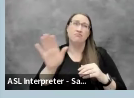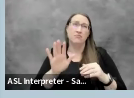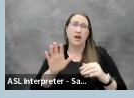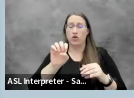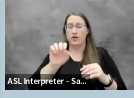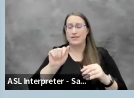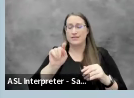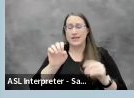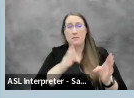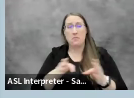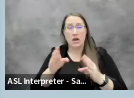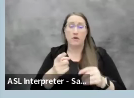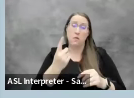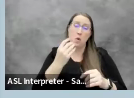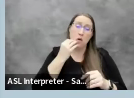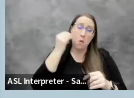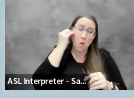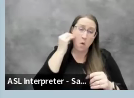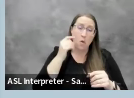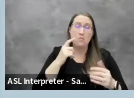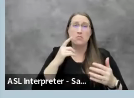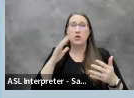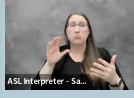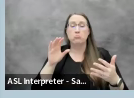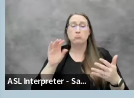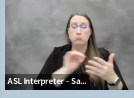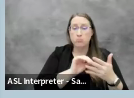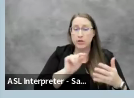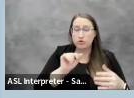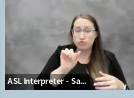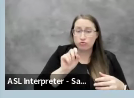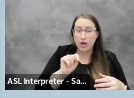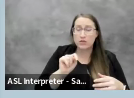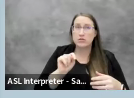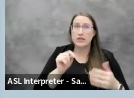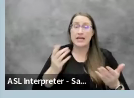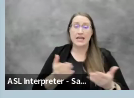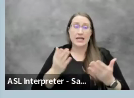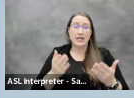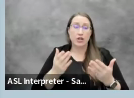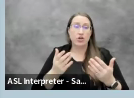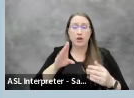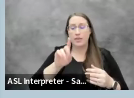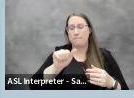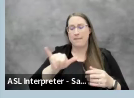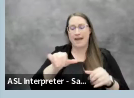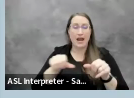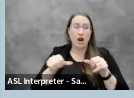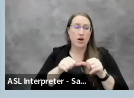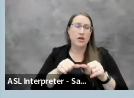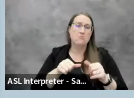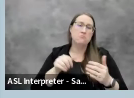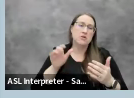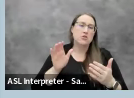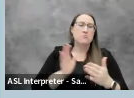one home and the attorney needs to put the home in the trust, is around here in the Bay Area between $3,000 and $5,000 for a power